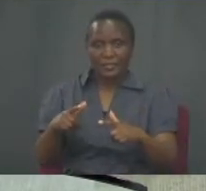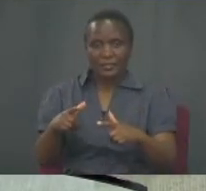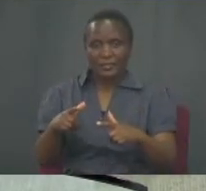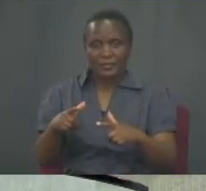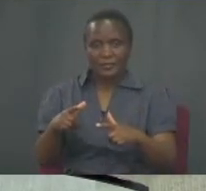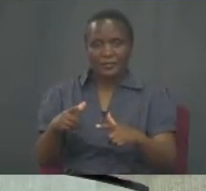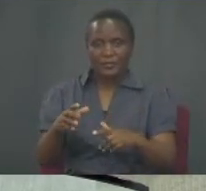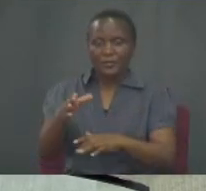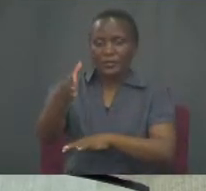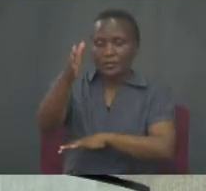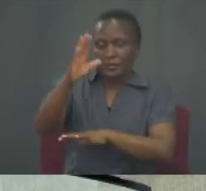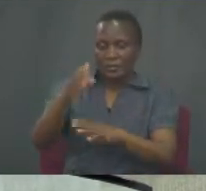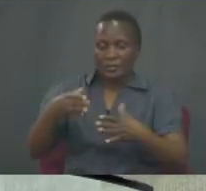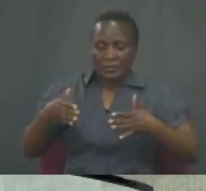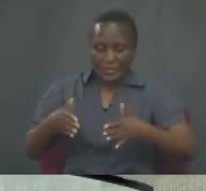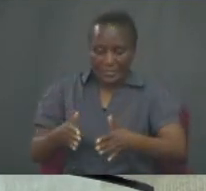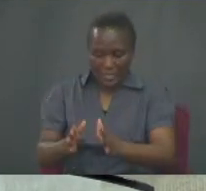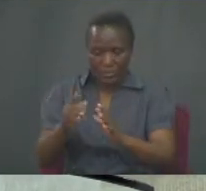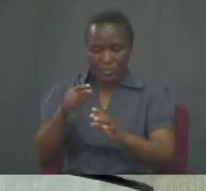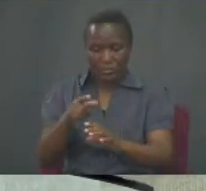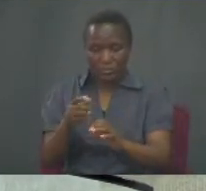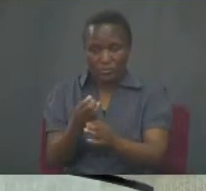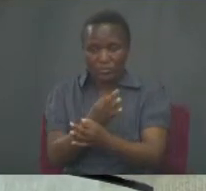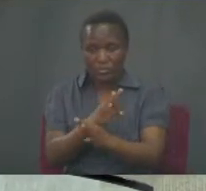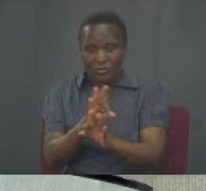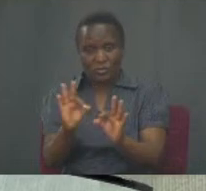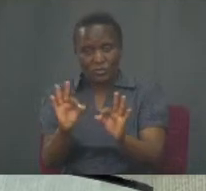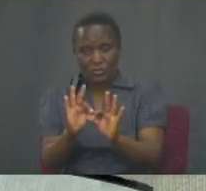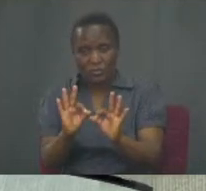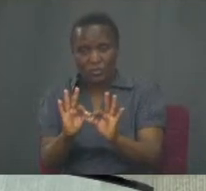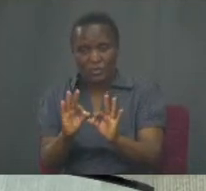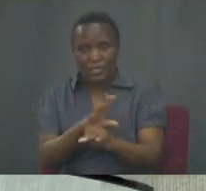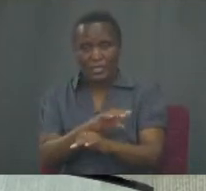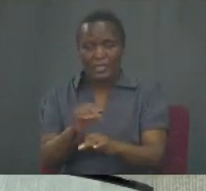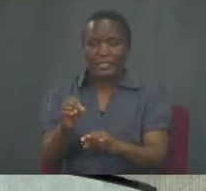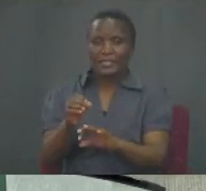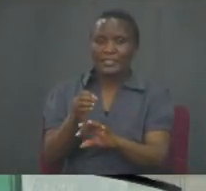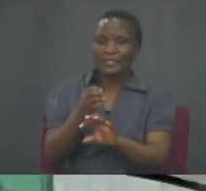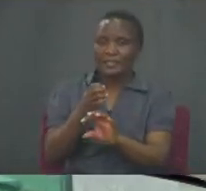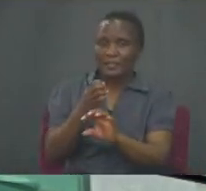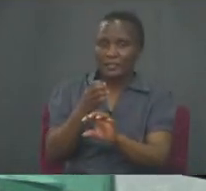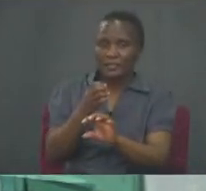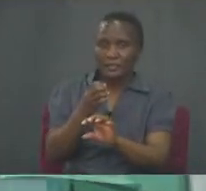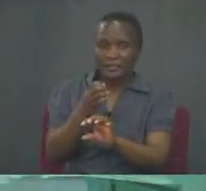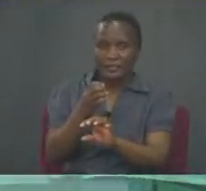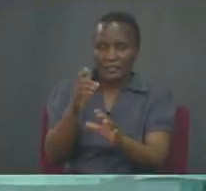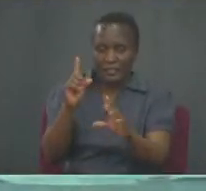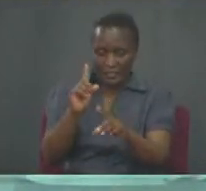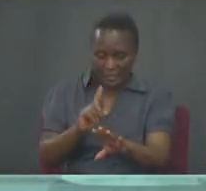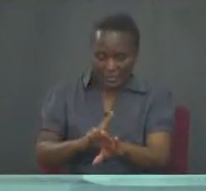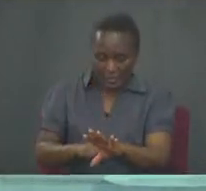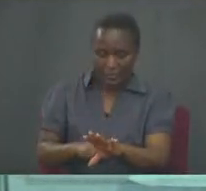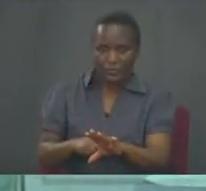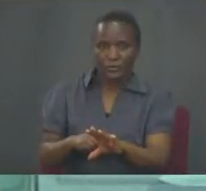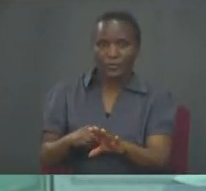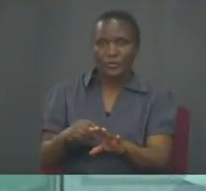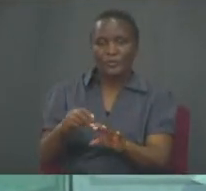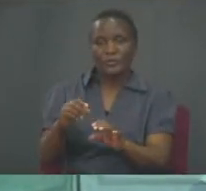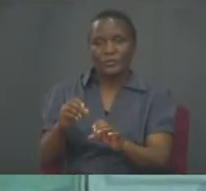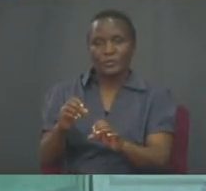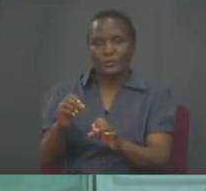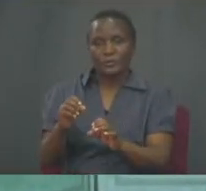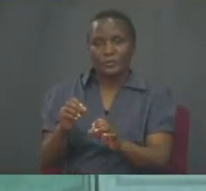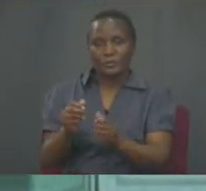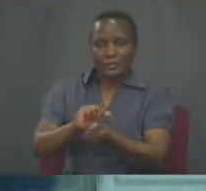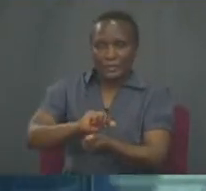allow it to purify you, but there is a storm of correction. When you go your own way, and yet you